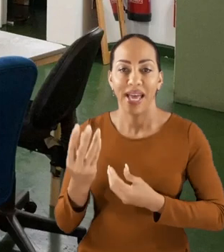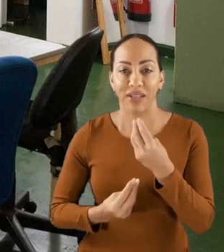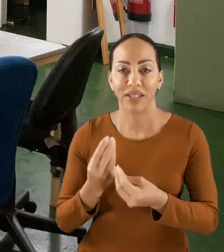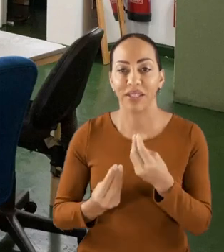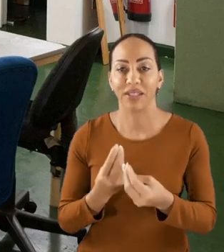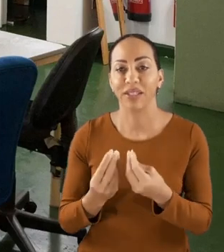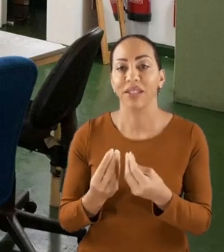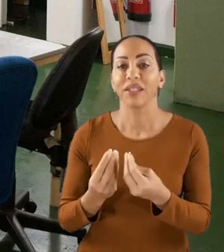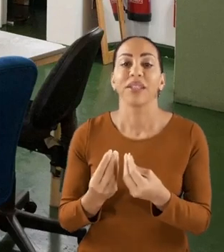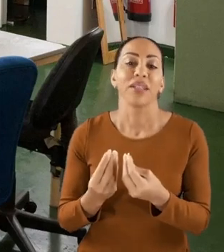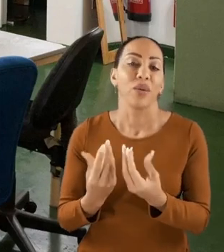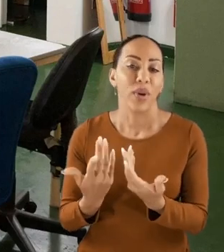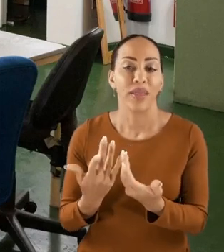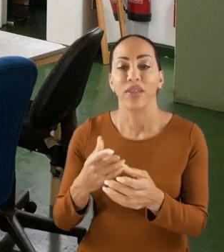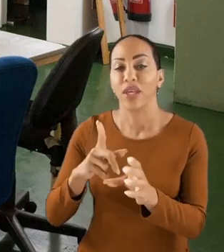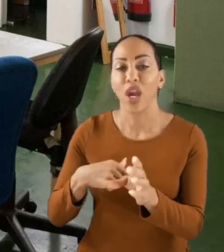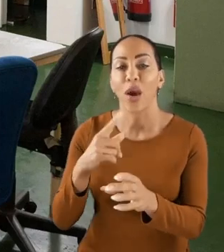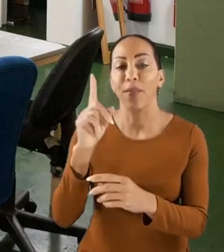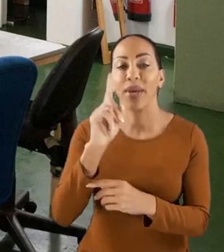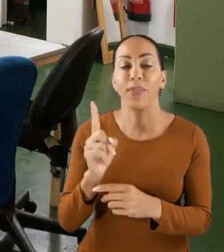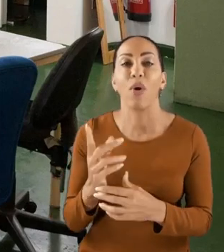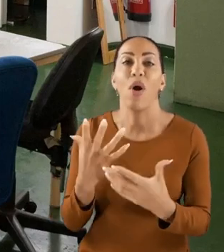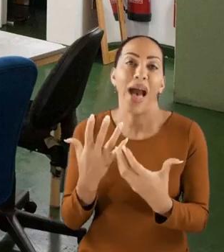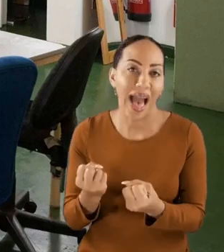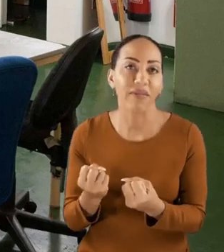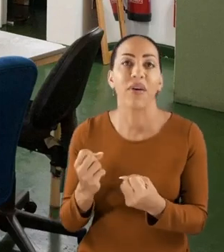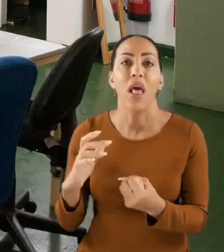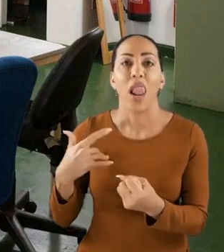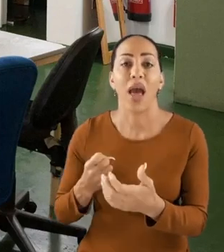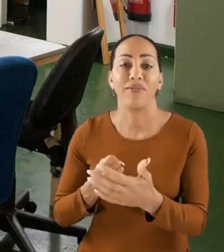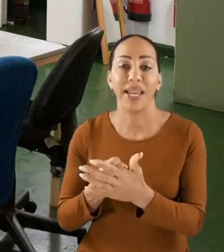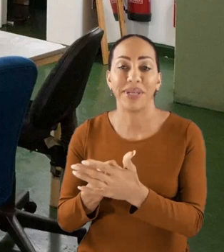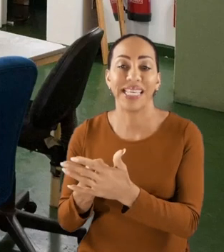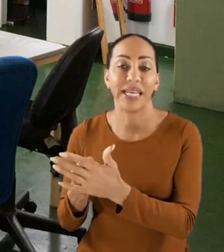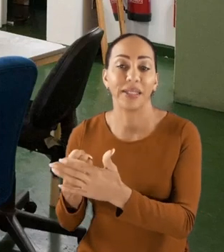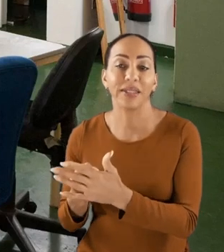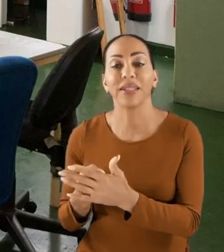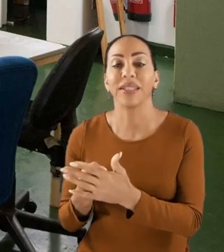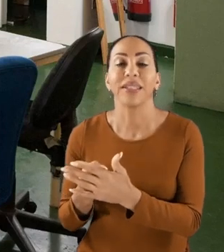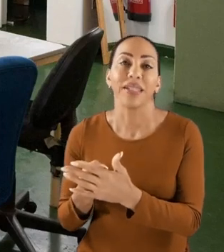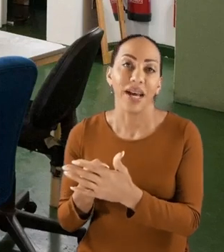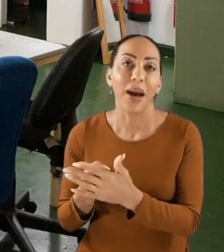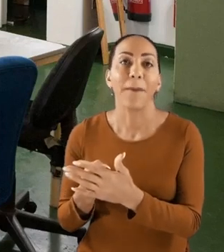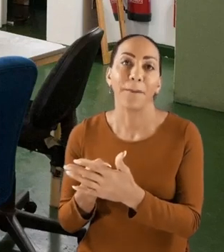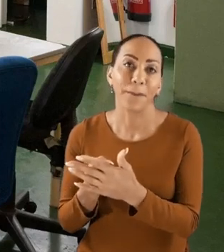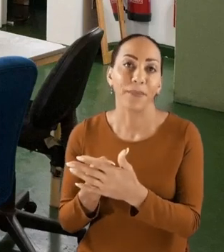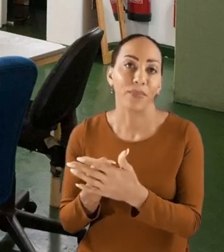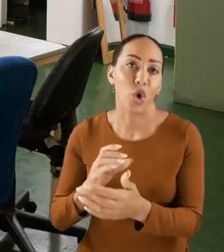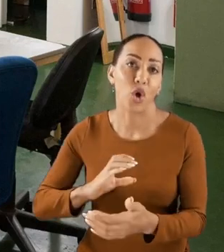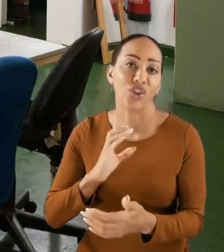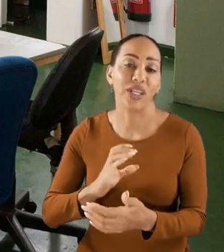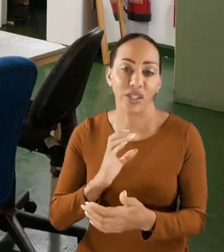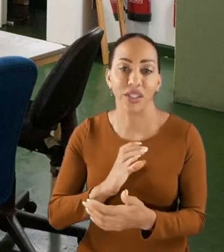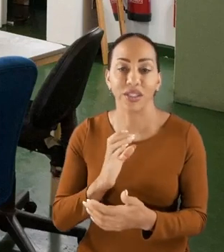sex and young people with life-limiting conditions, where I unpack the reasons to shag a cripple section. I think it, for